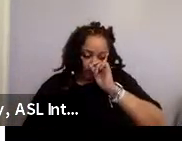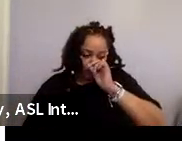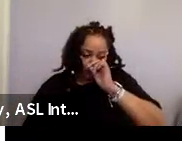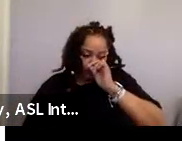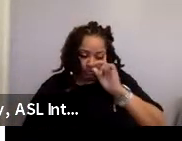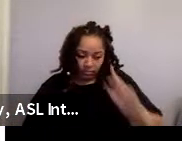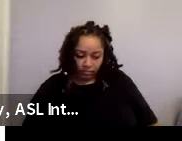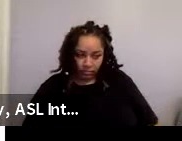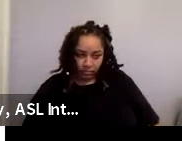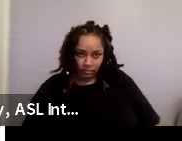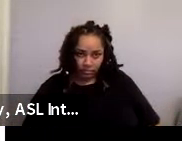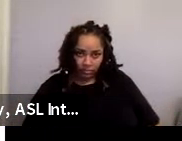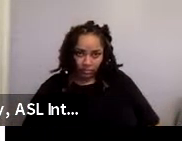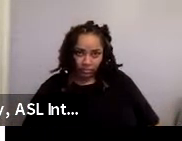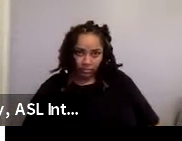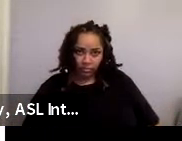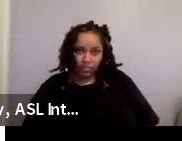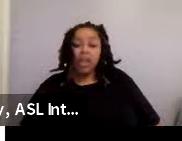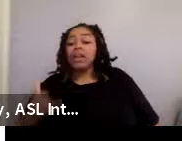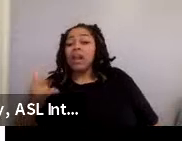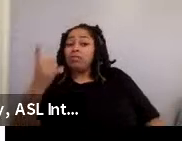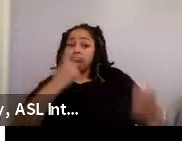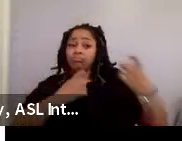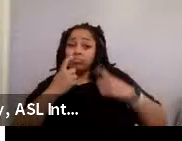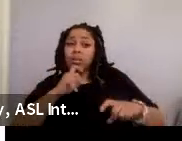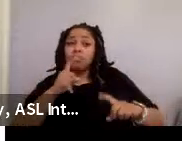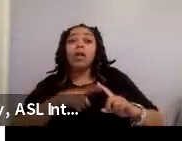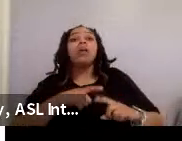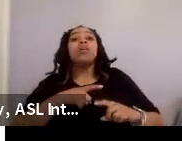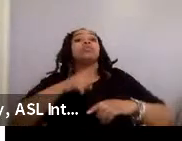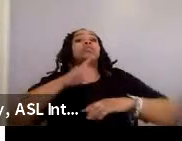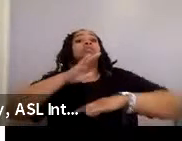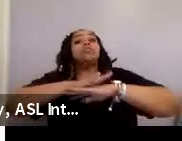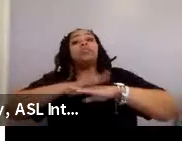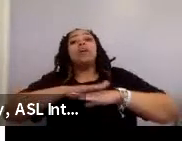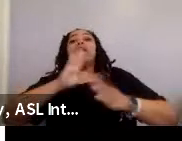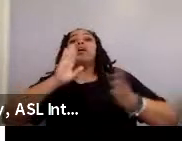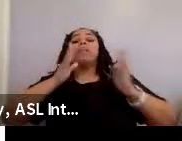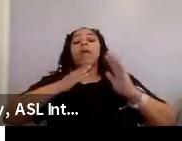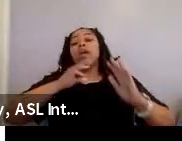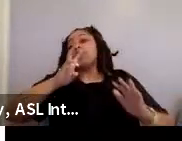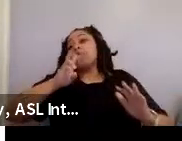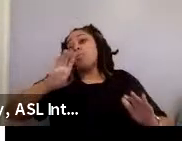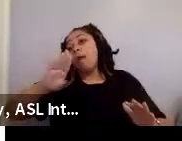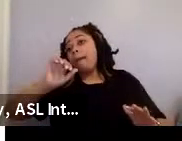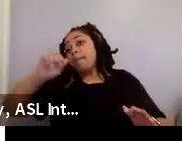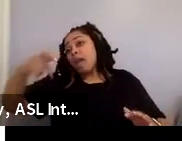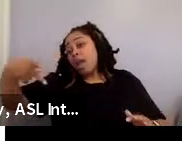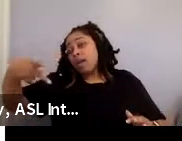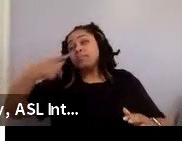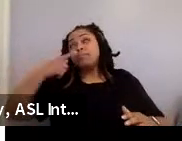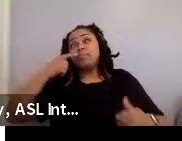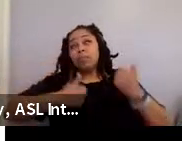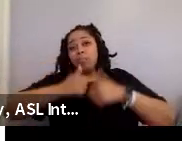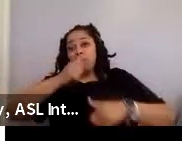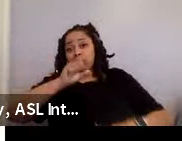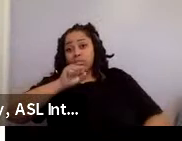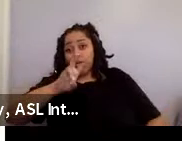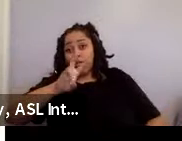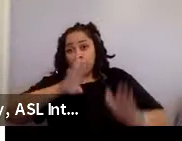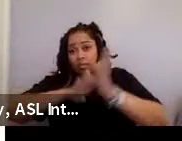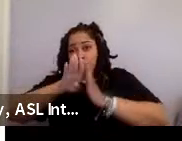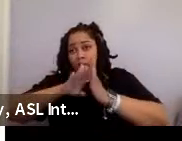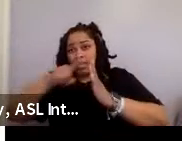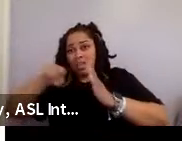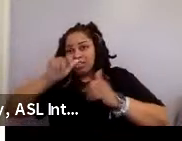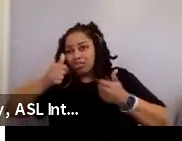We get questions about nowadays about desktop apps versus web apps. Most of the software developers are trying